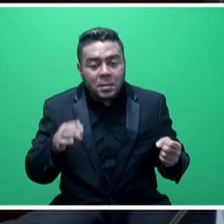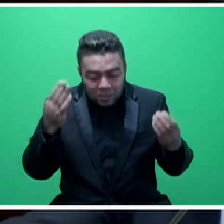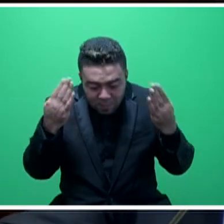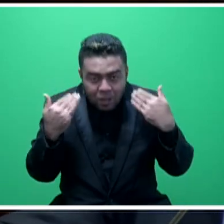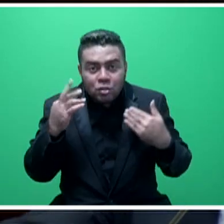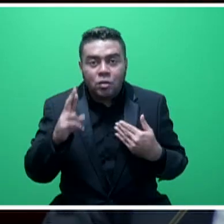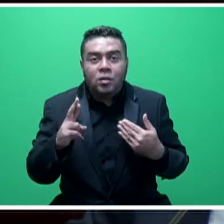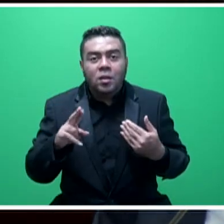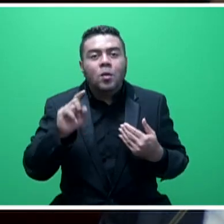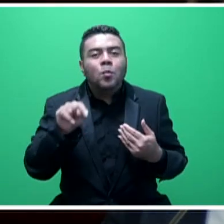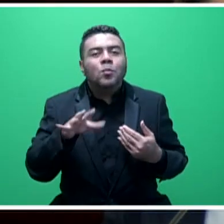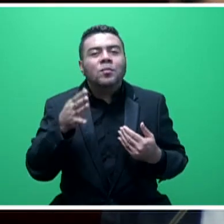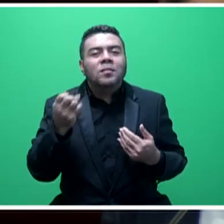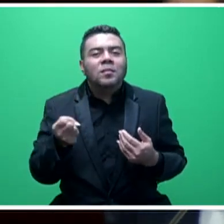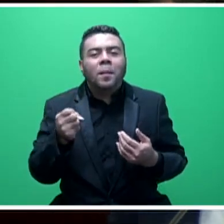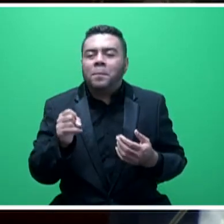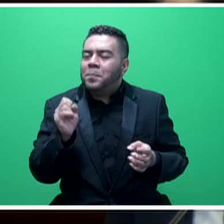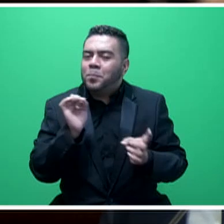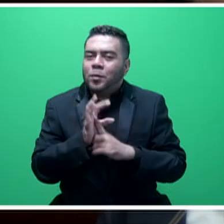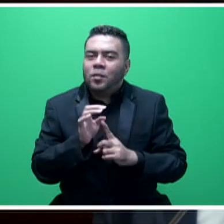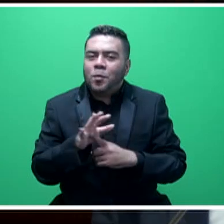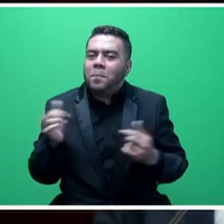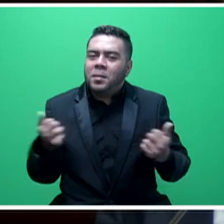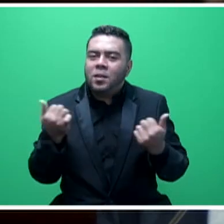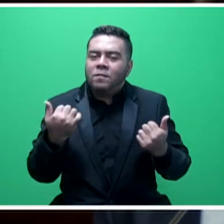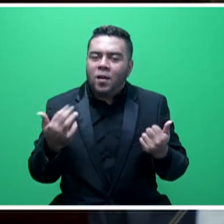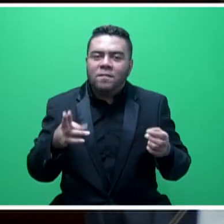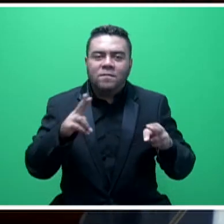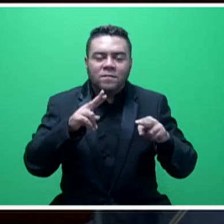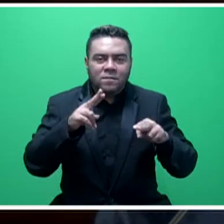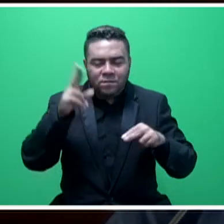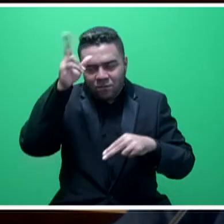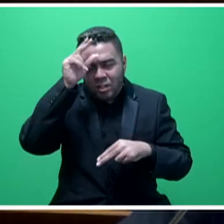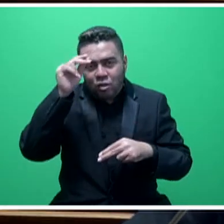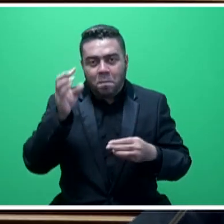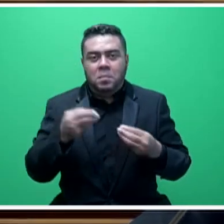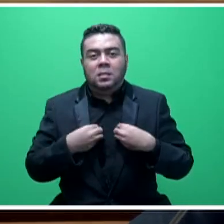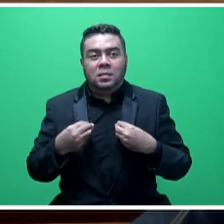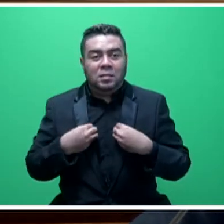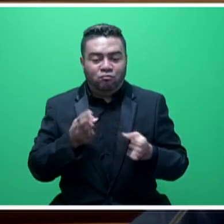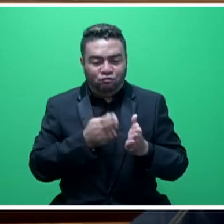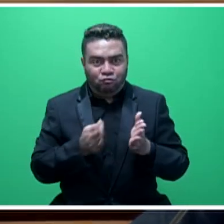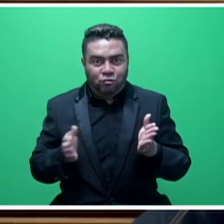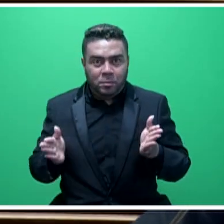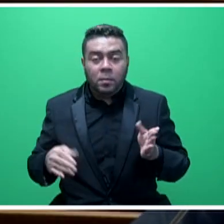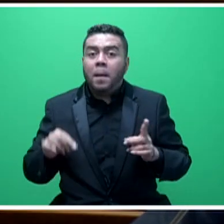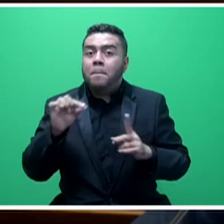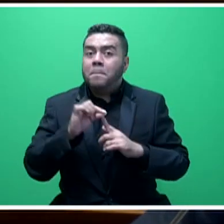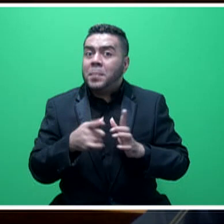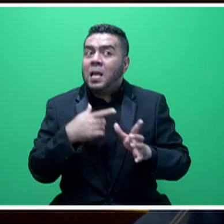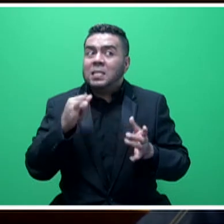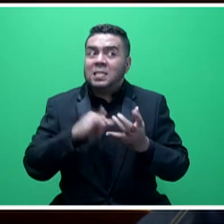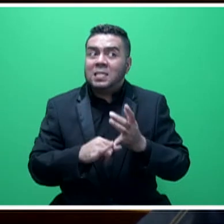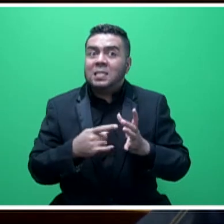sir, will be detrimental to many of our Fijian industries. Please understand, PESA Plus